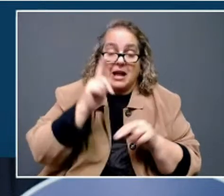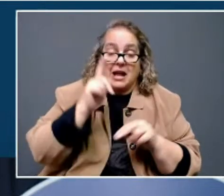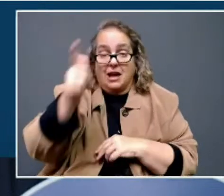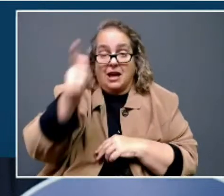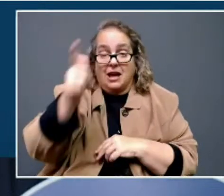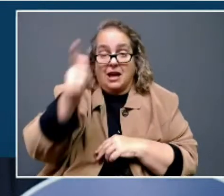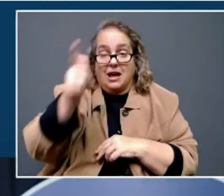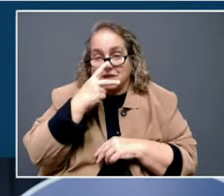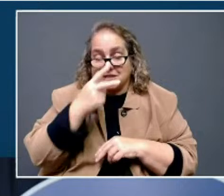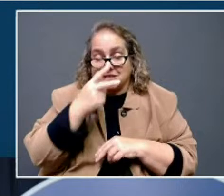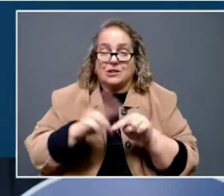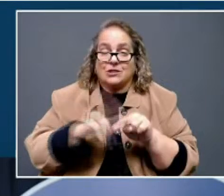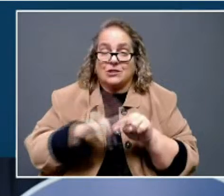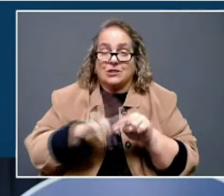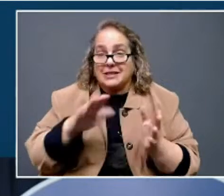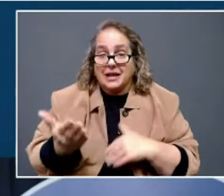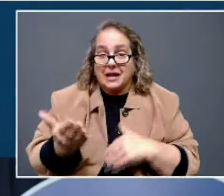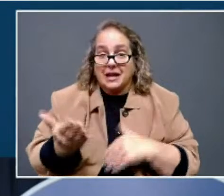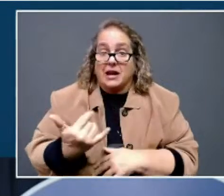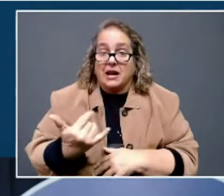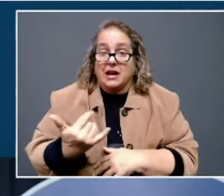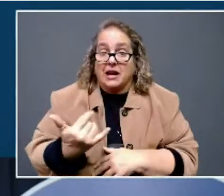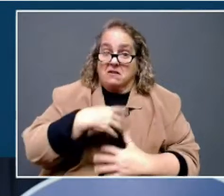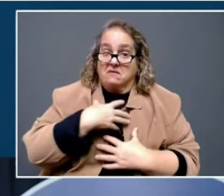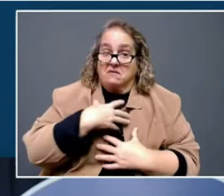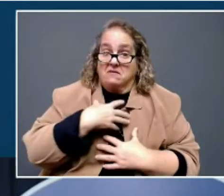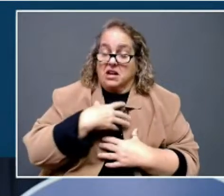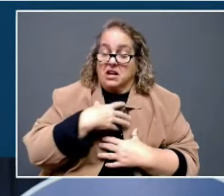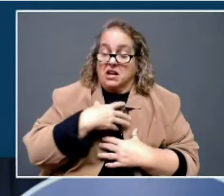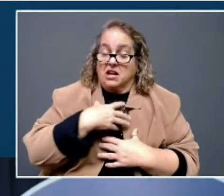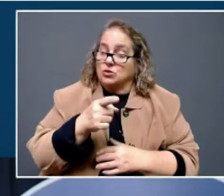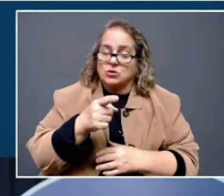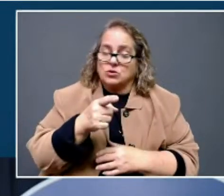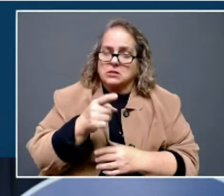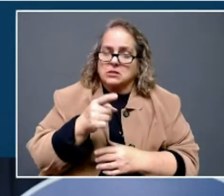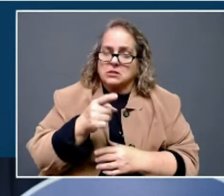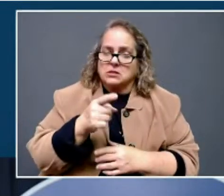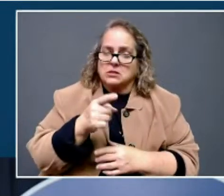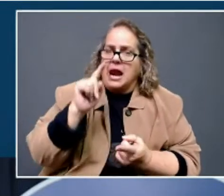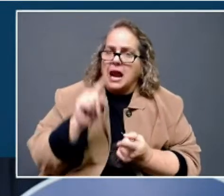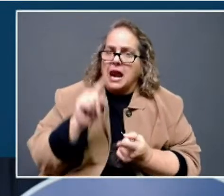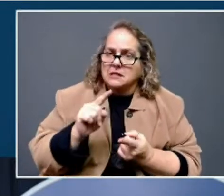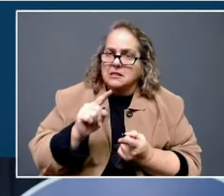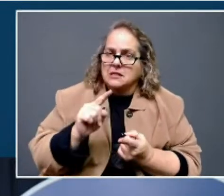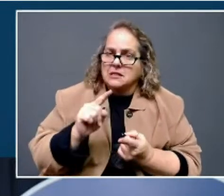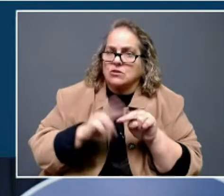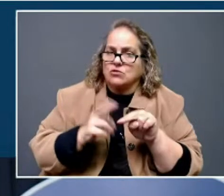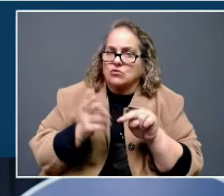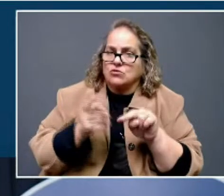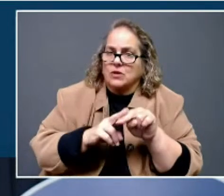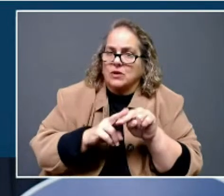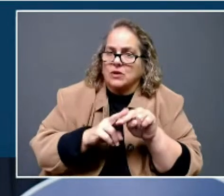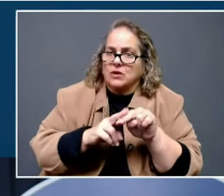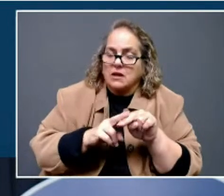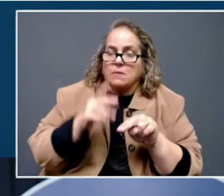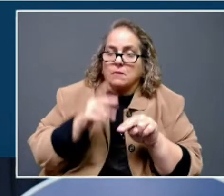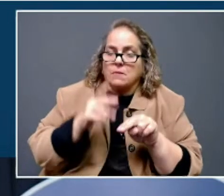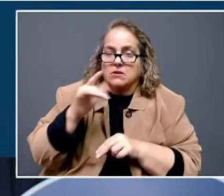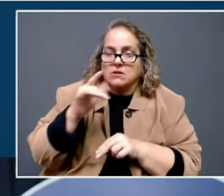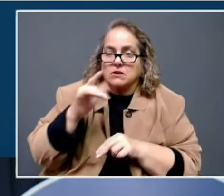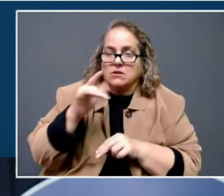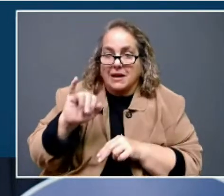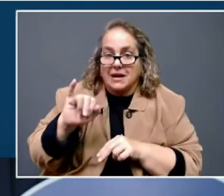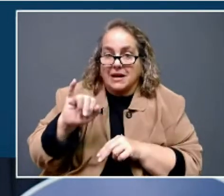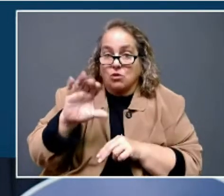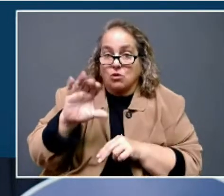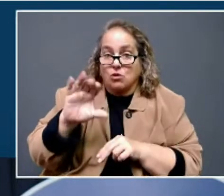deaths. Now, ventilators may not increase at the same pace given how Omicron hits you versus